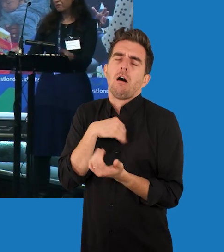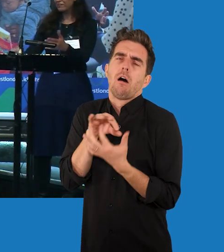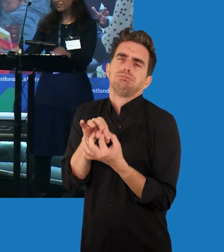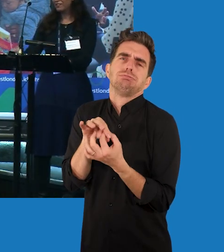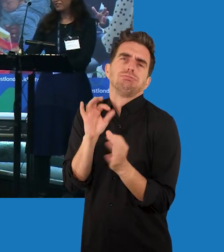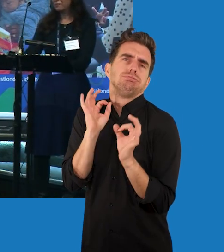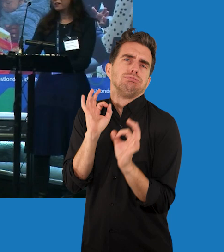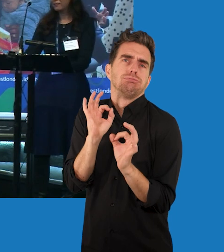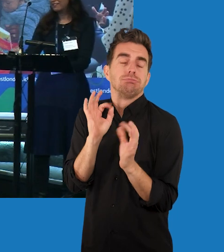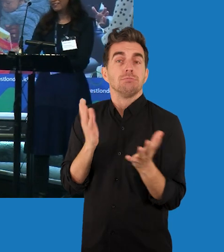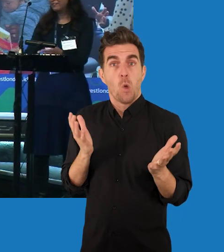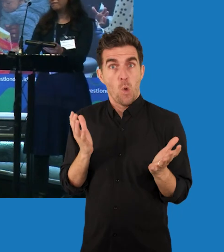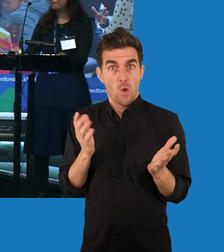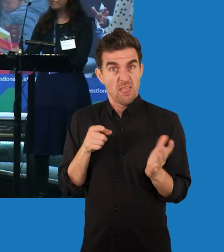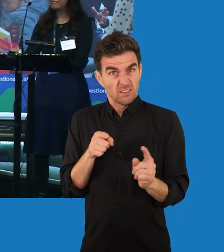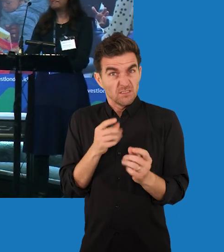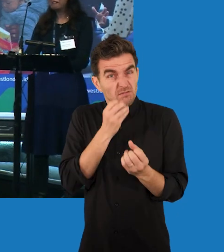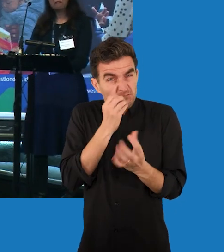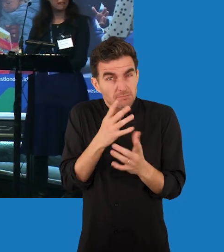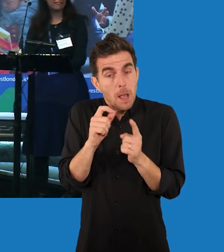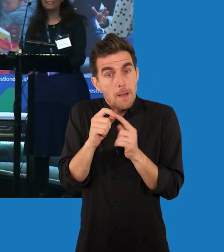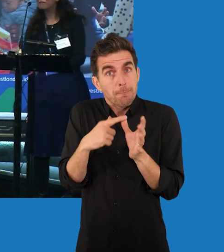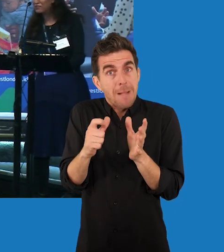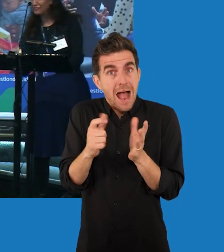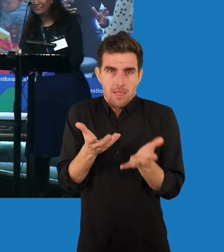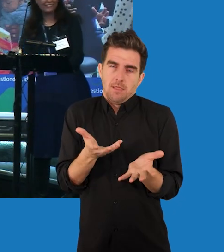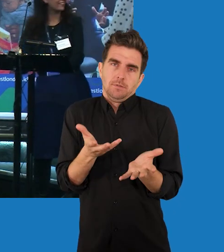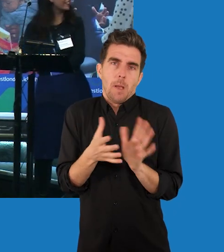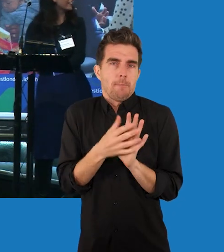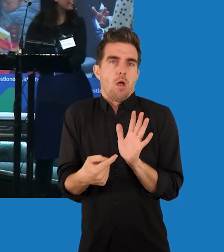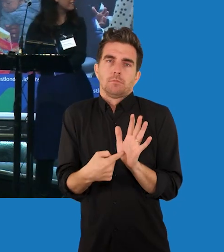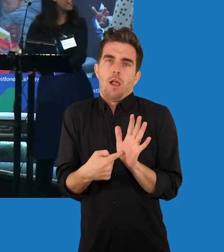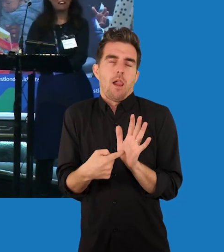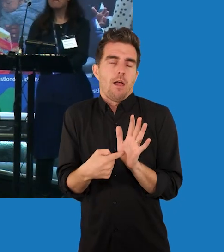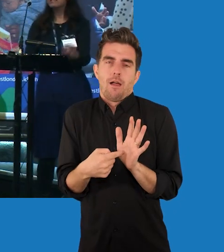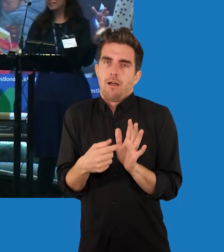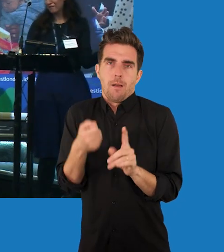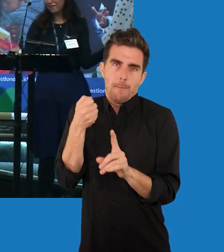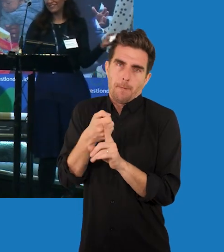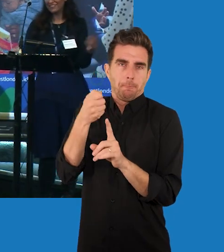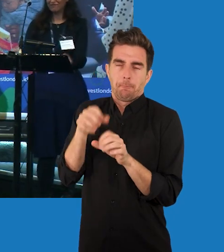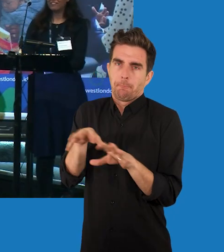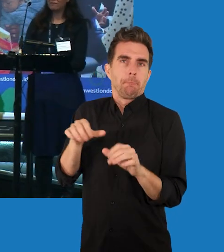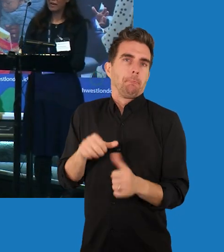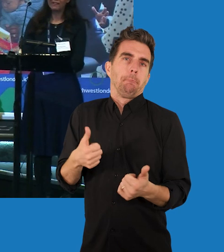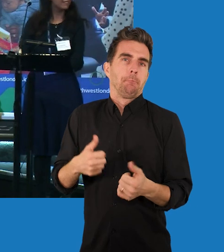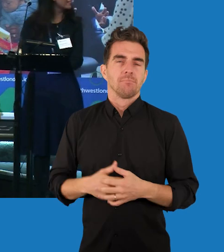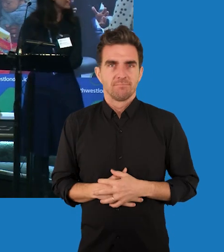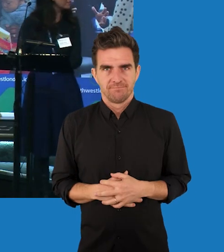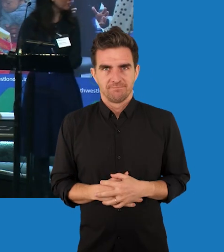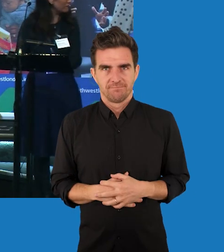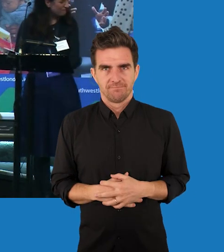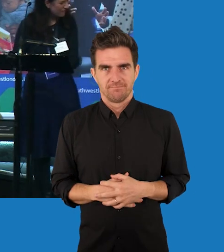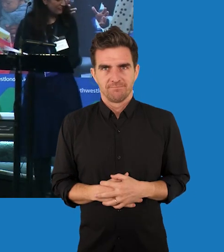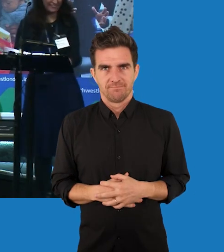it was a pleasure to work with her. So yeah, I hope that has demonstrated the amazing impact of PAC and